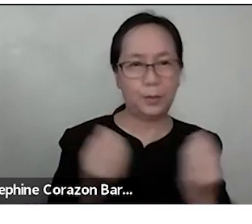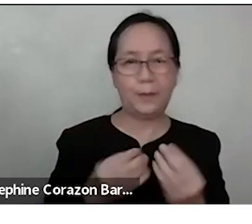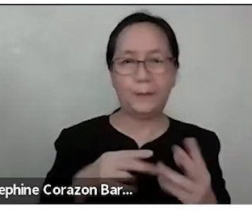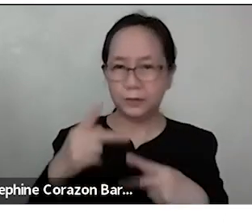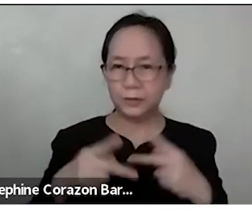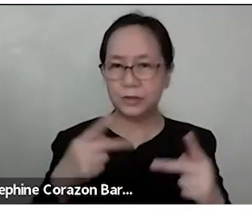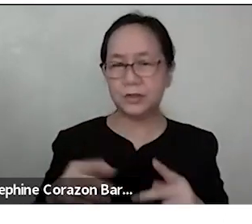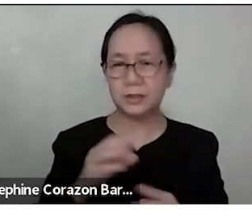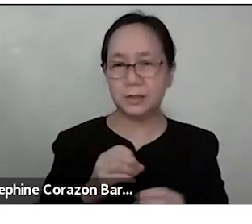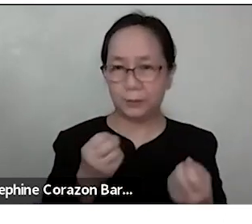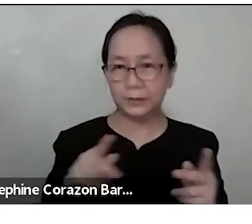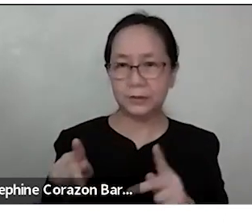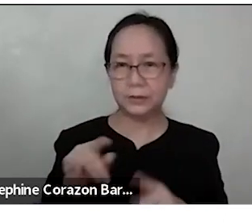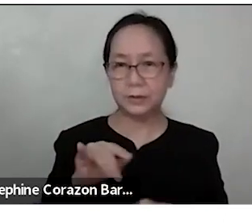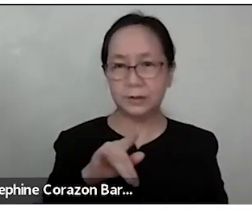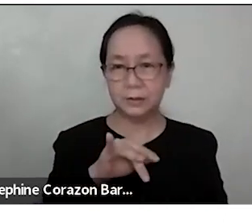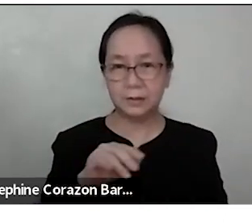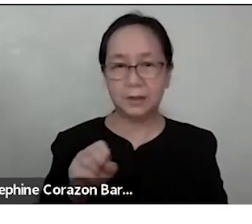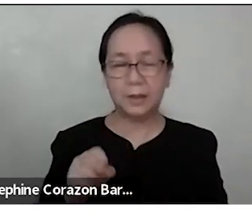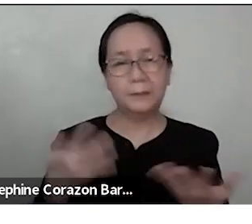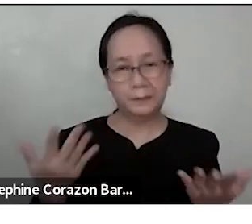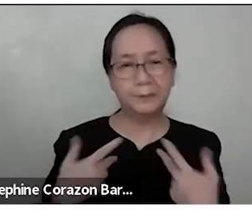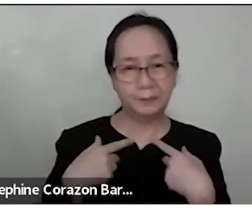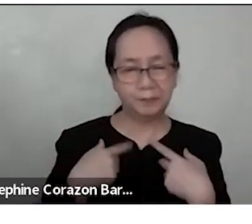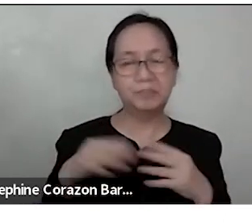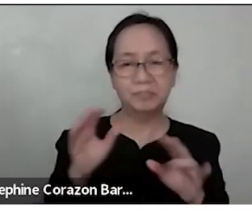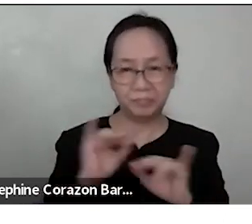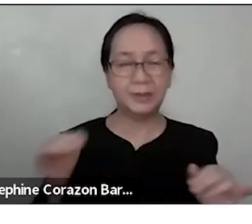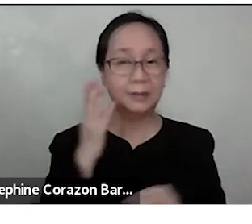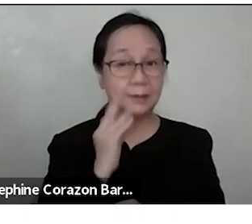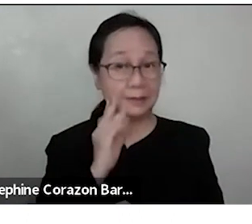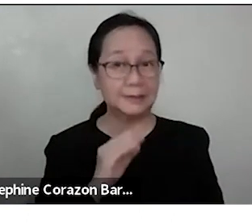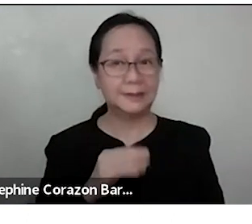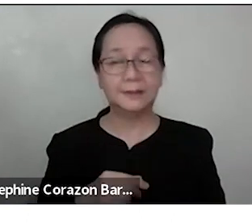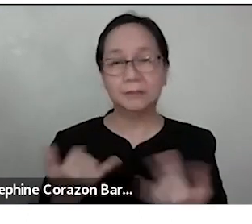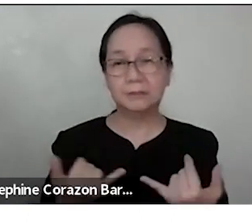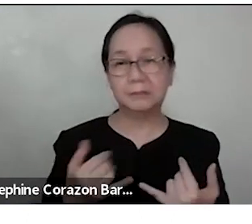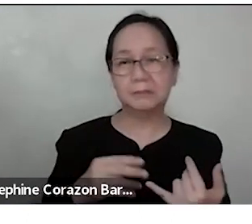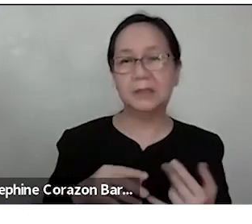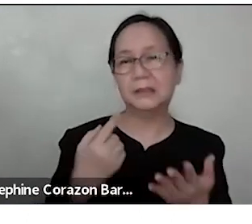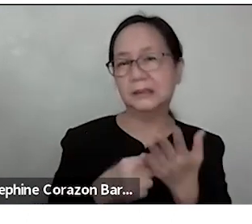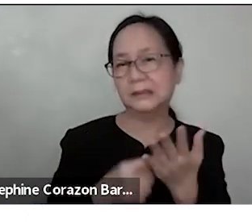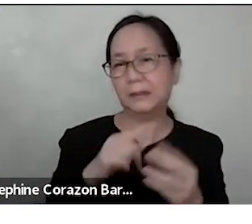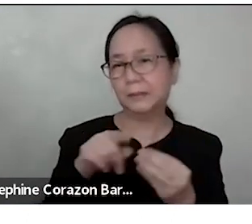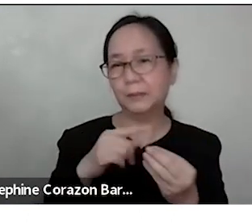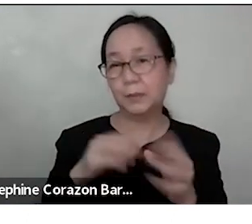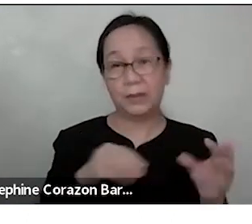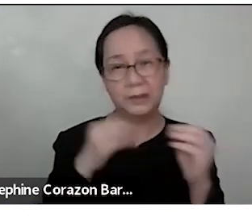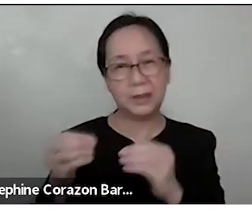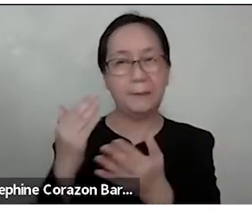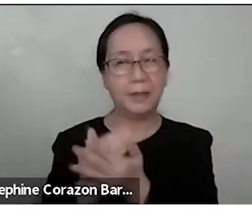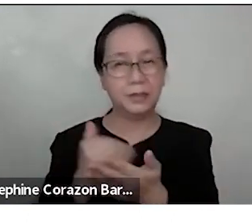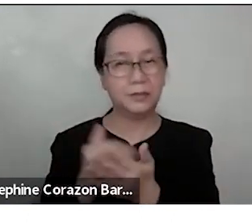and operations. You may have had the same experience as us. We found ourselves discussing about providing budget